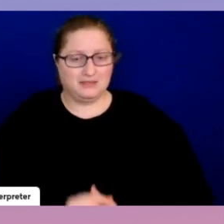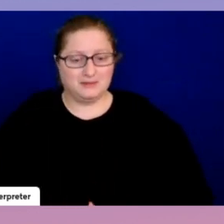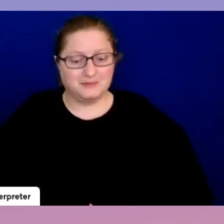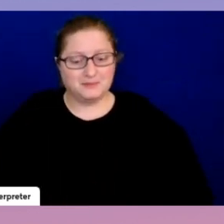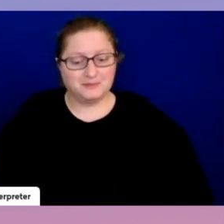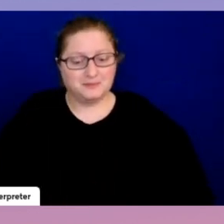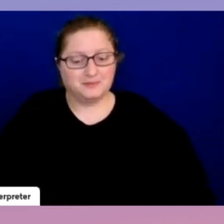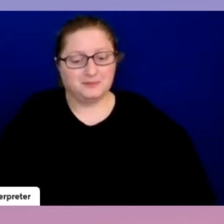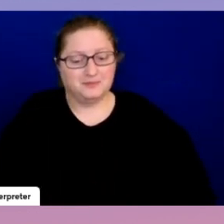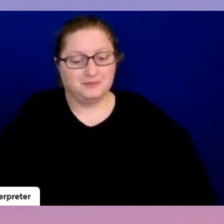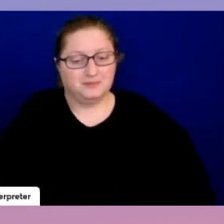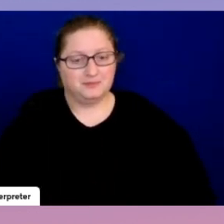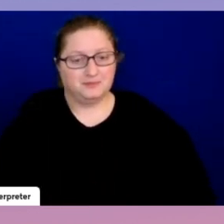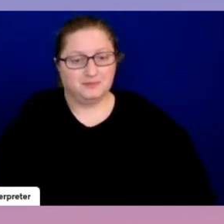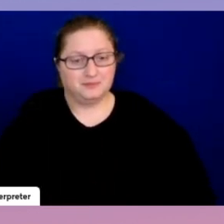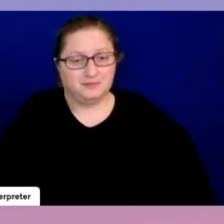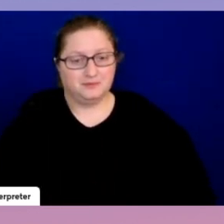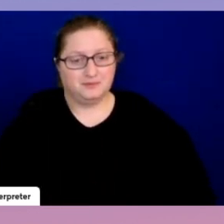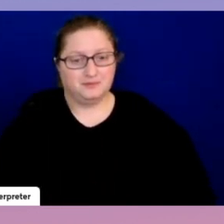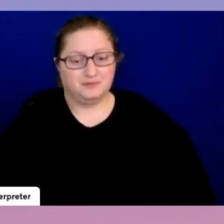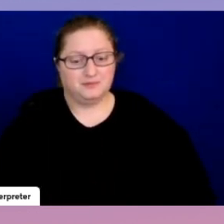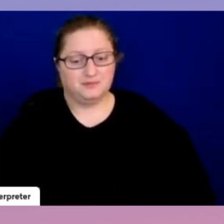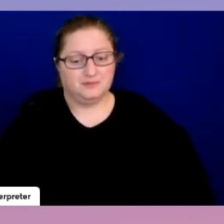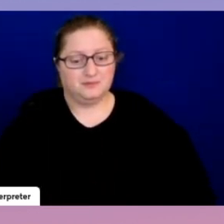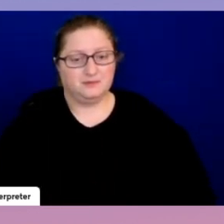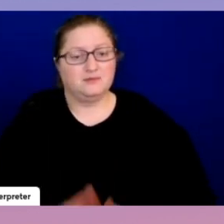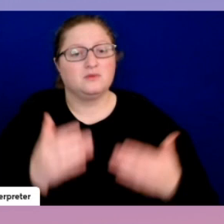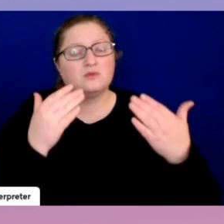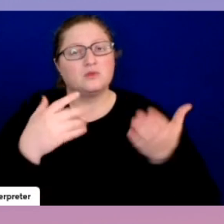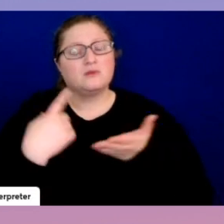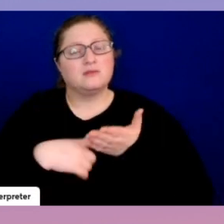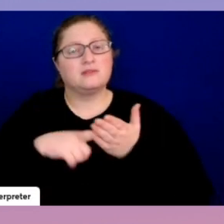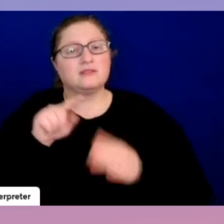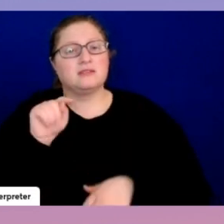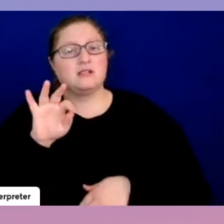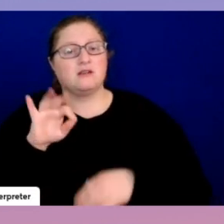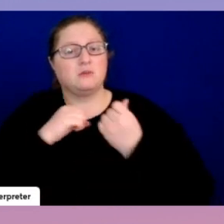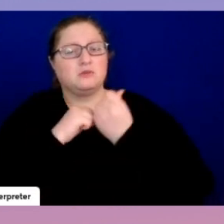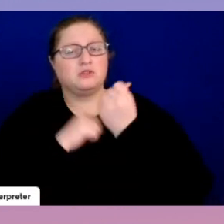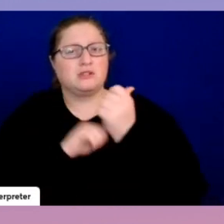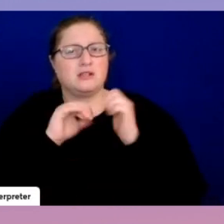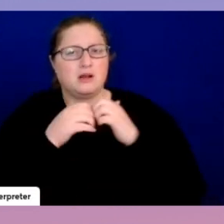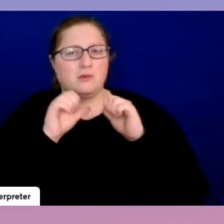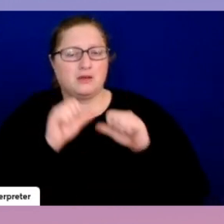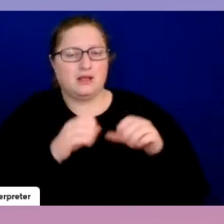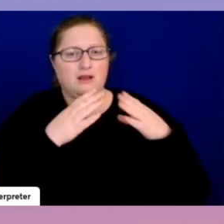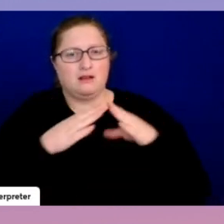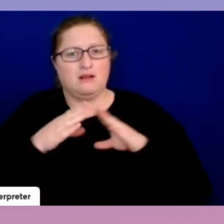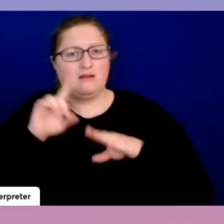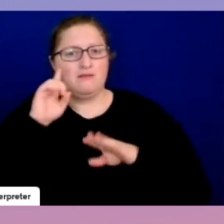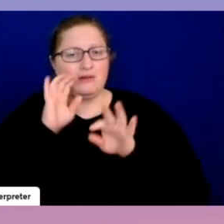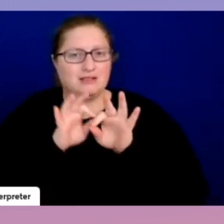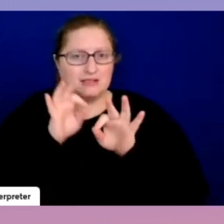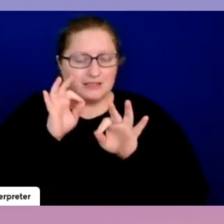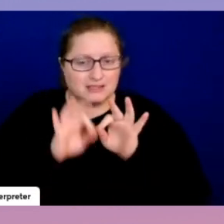So let's talk about Terraform structure and how we can break this down into simple, reusable components.